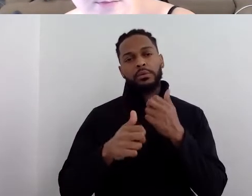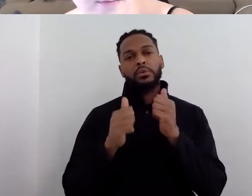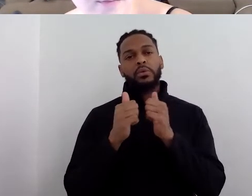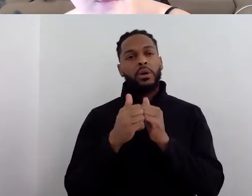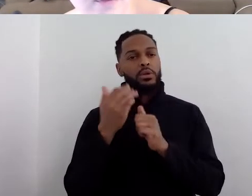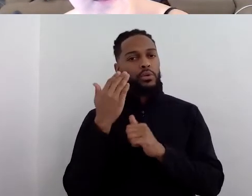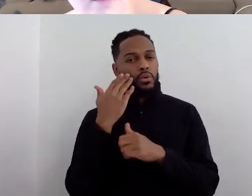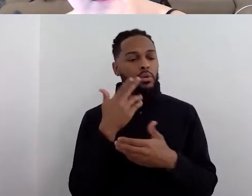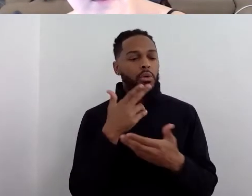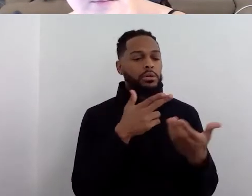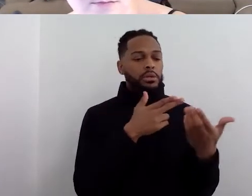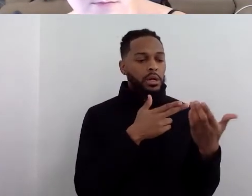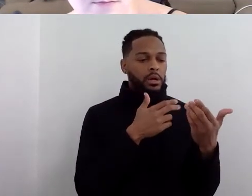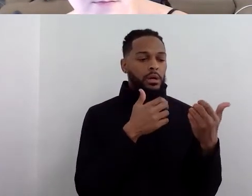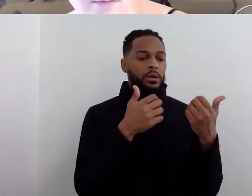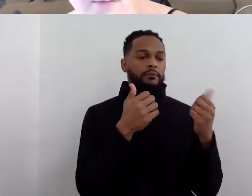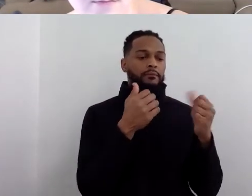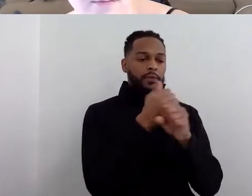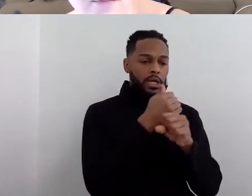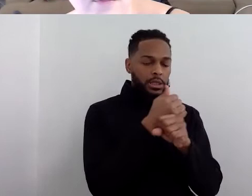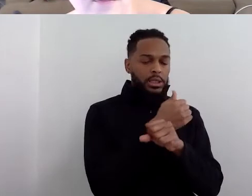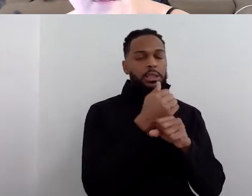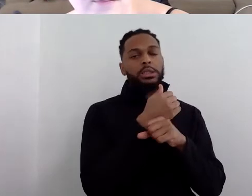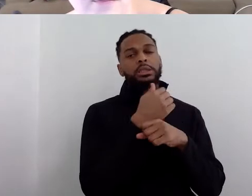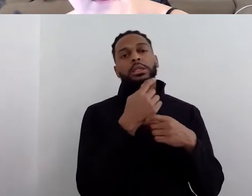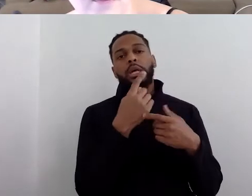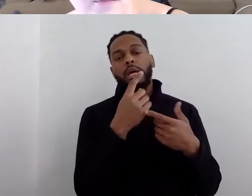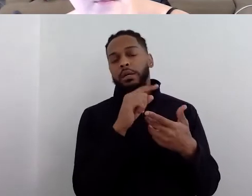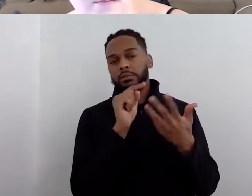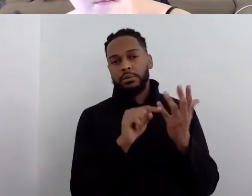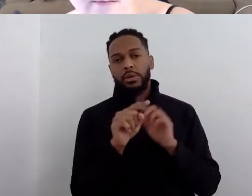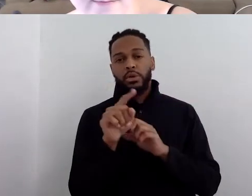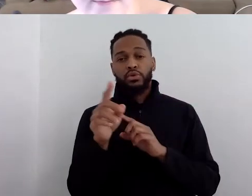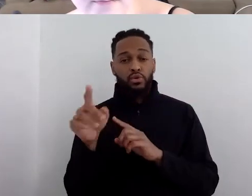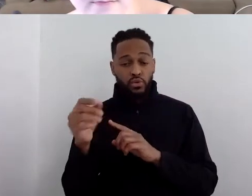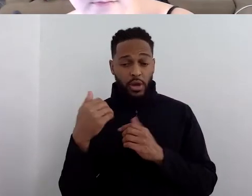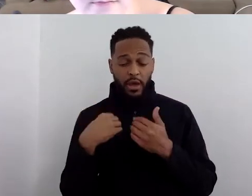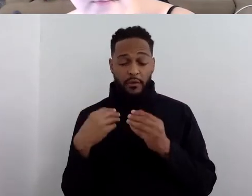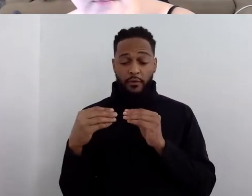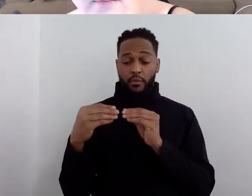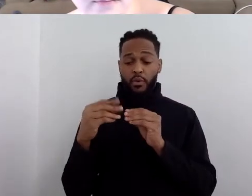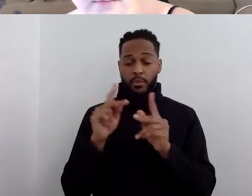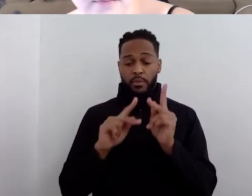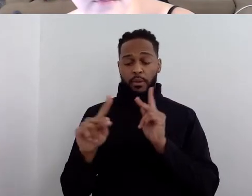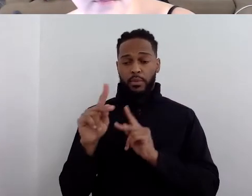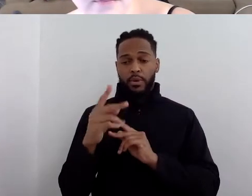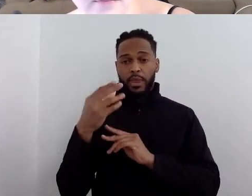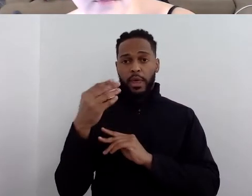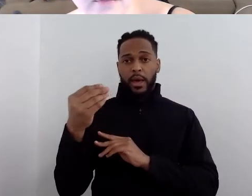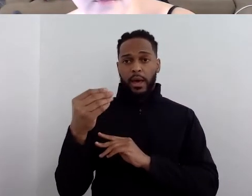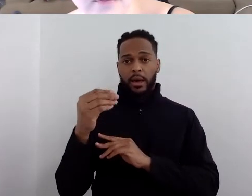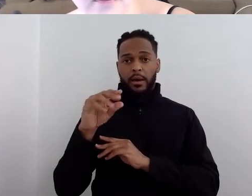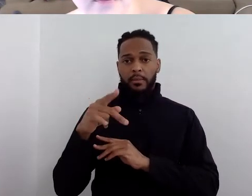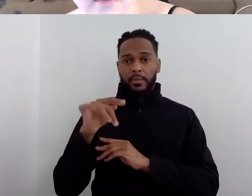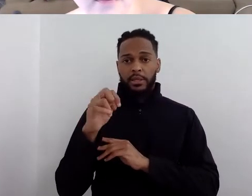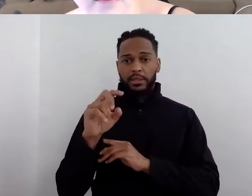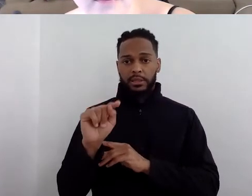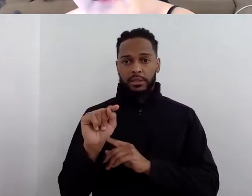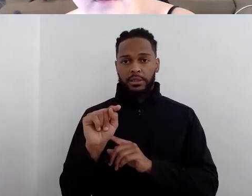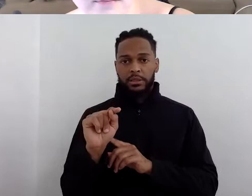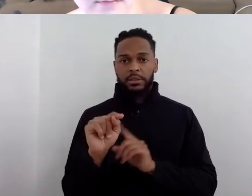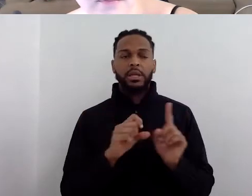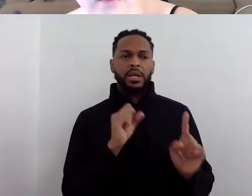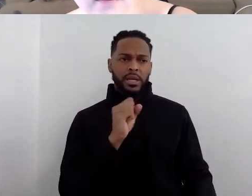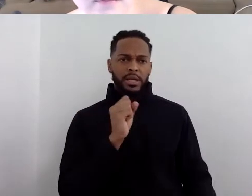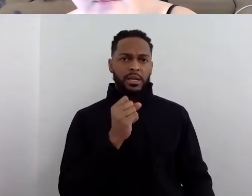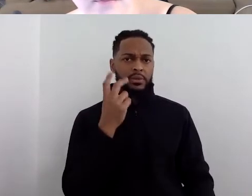treatment with the restrictions on outpatient services? Yeah, we had a spike with the gun violence.